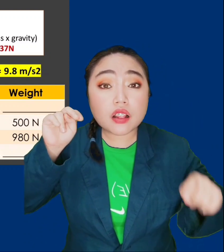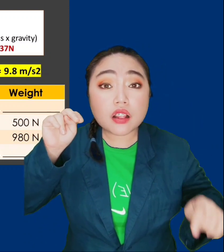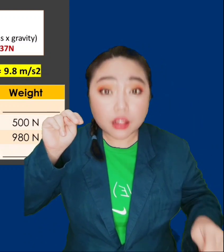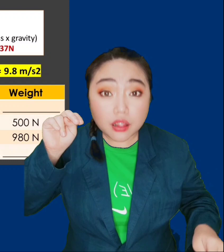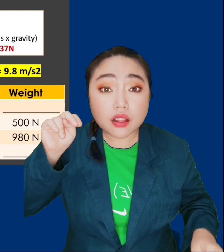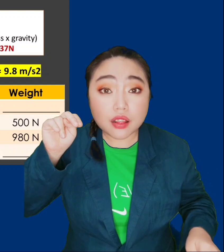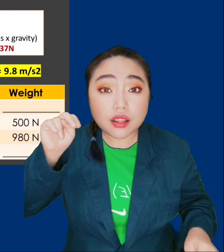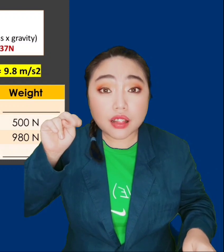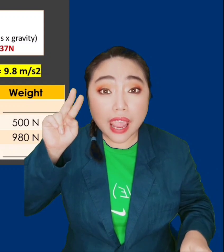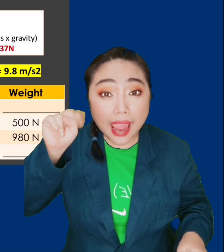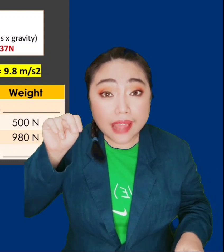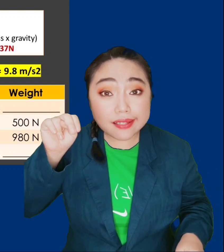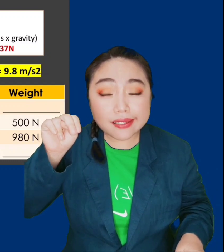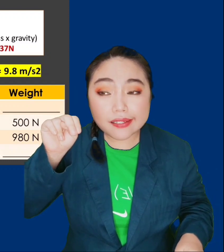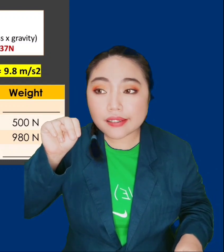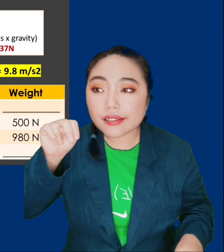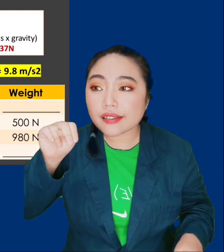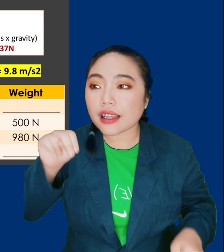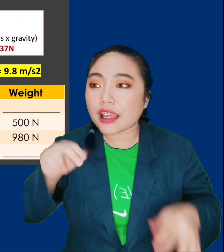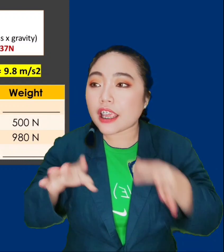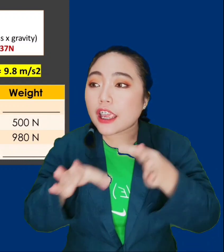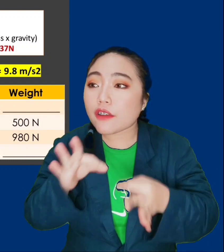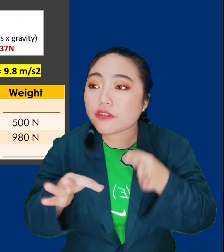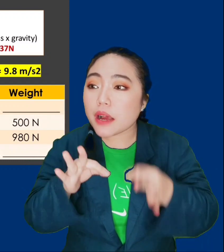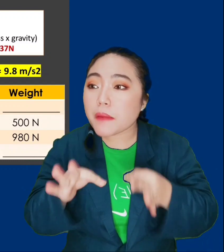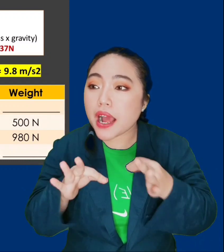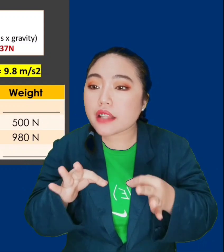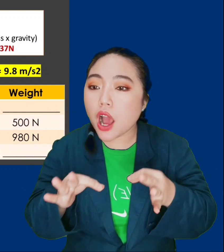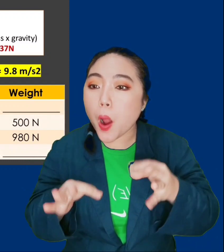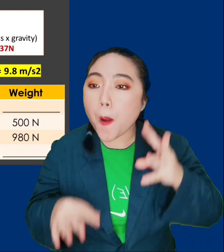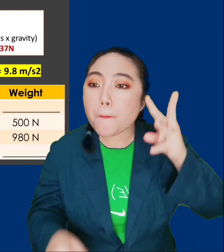weight. Okay?